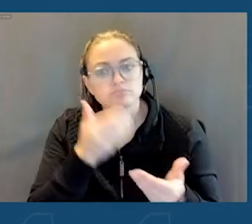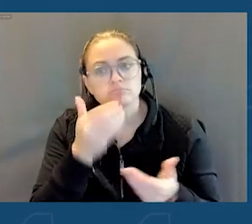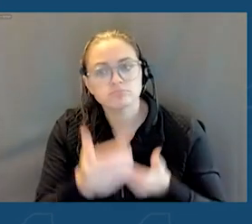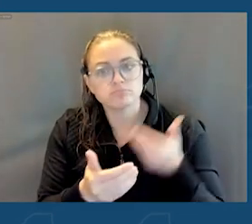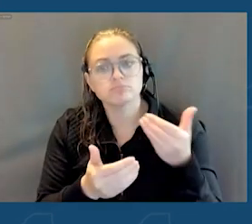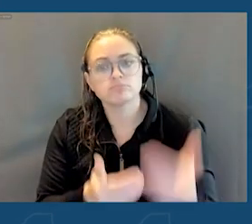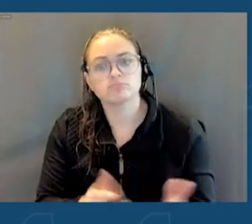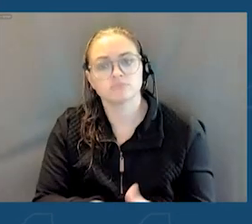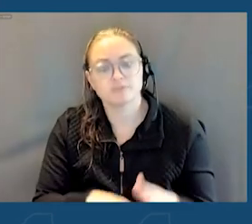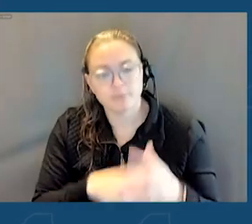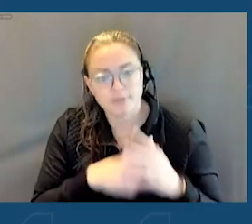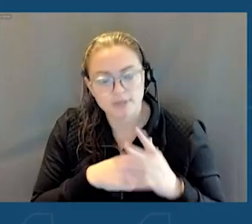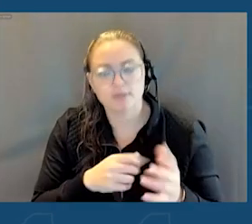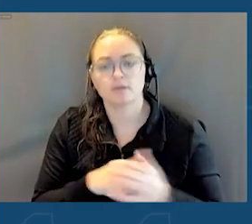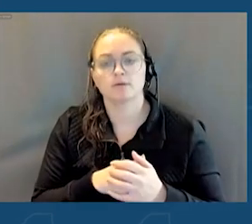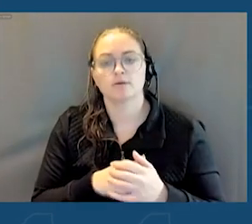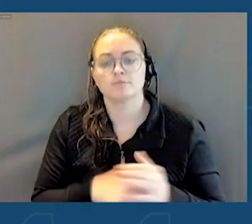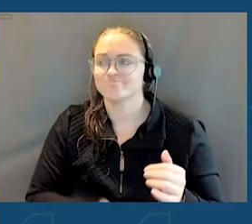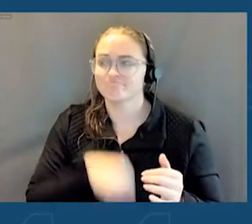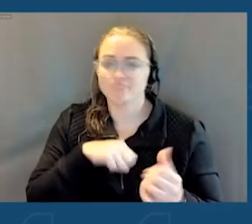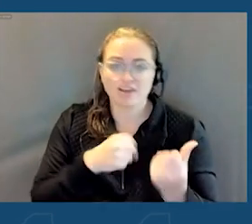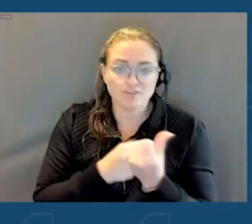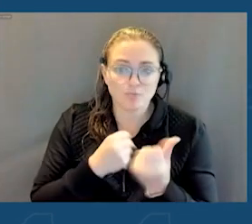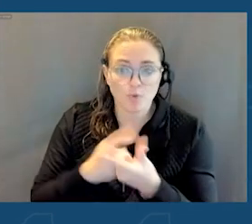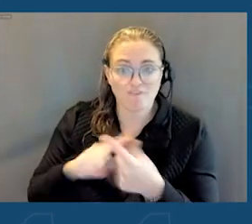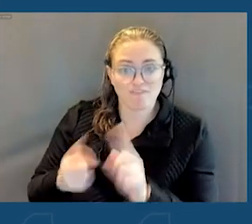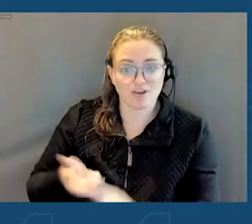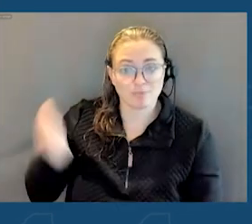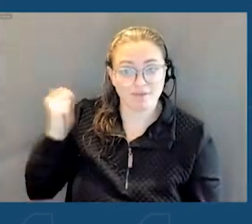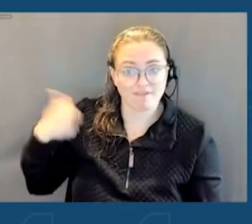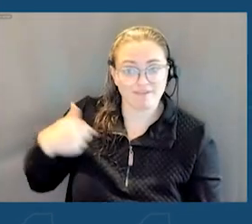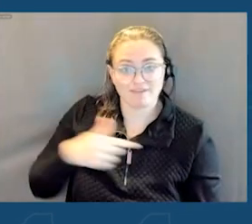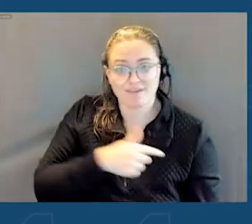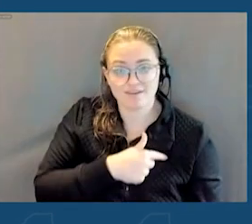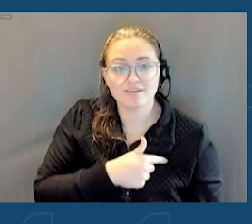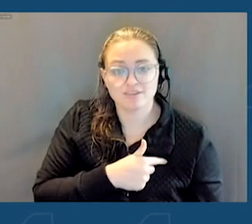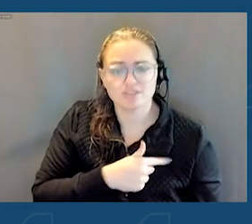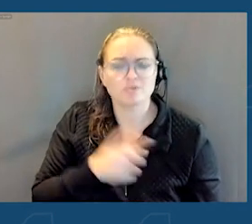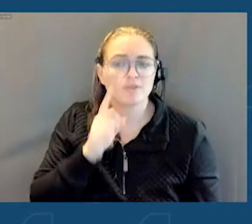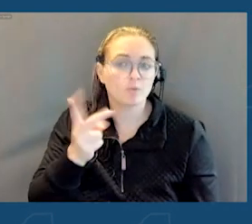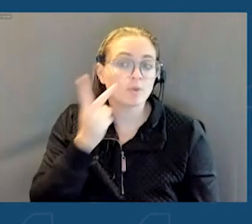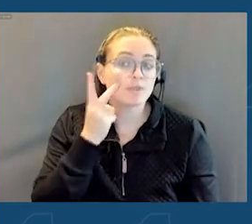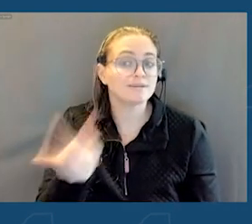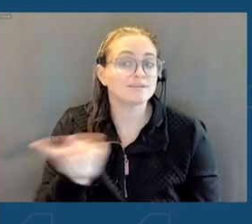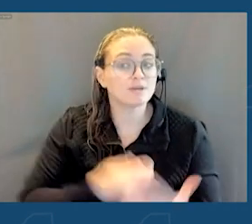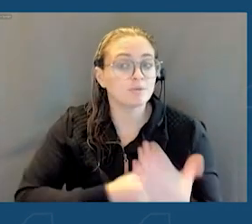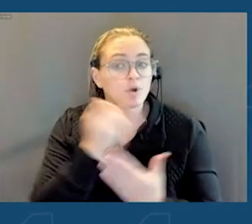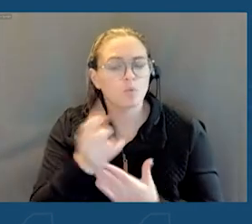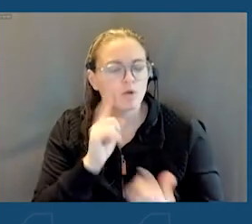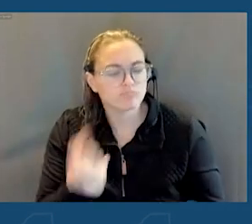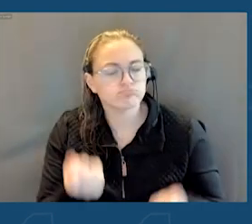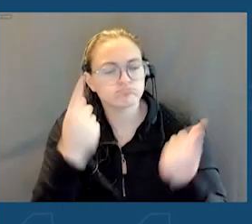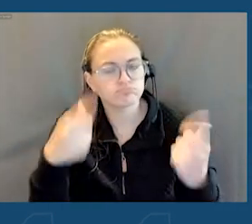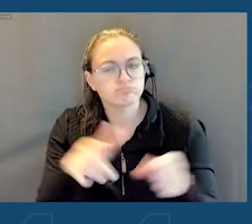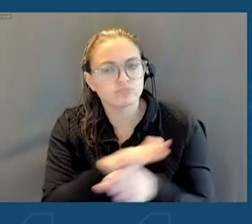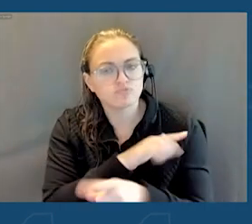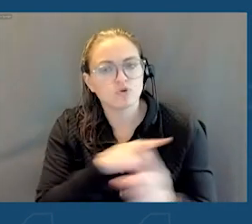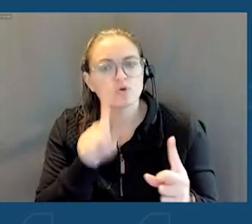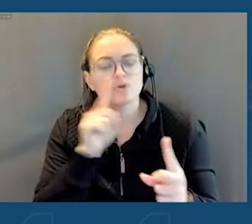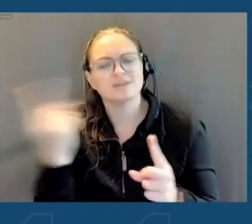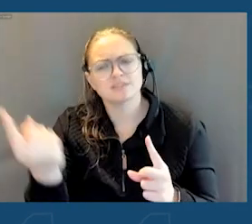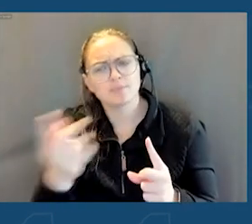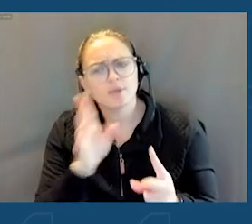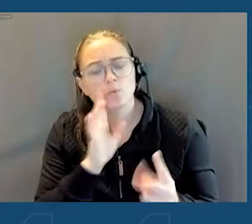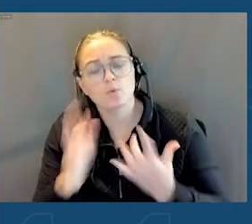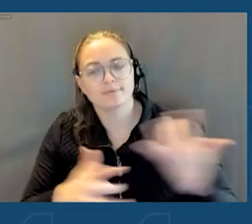beginning. Proud to have the support of our friends behind us as well. So I think as soon as they see this project, they'll understand that this is something they're going to be very